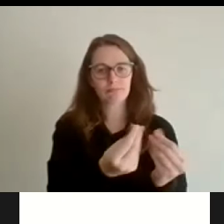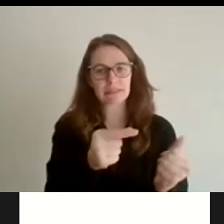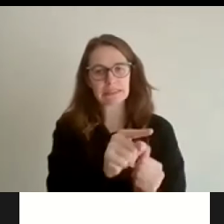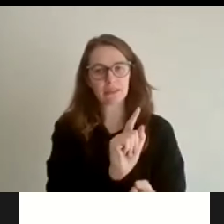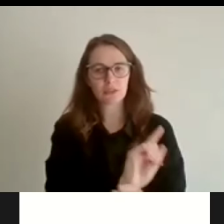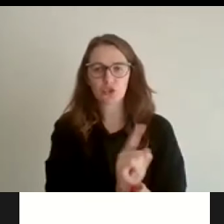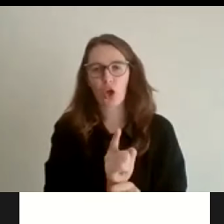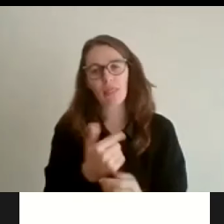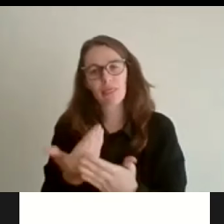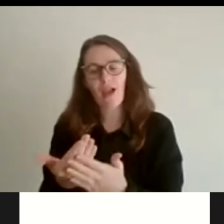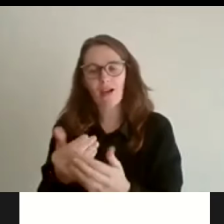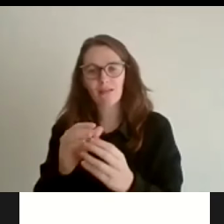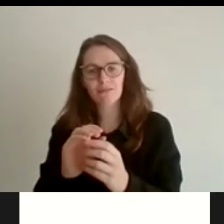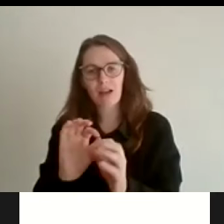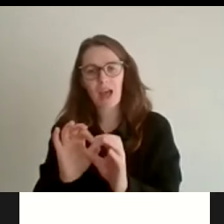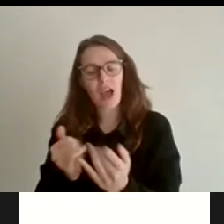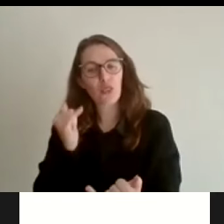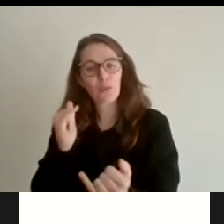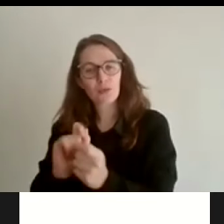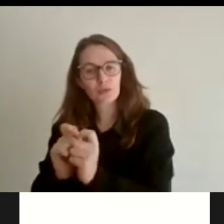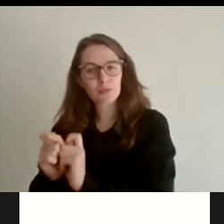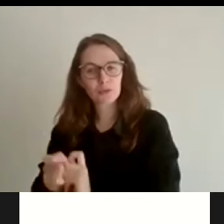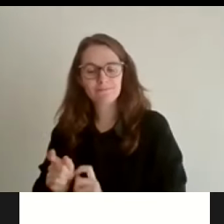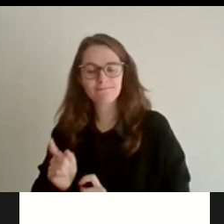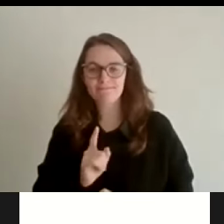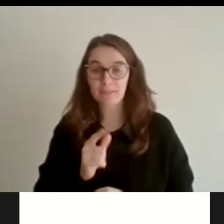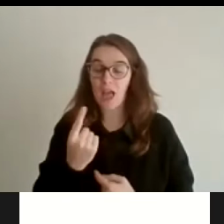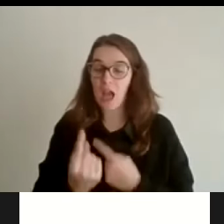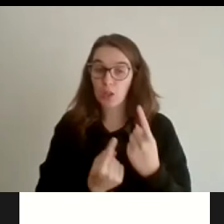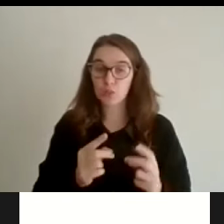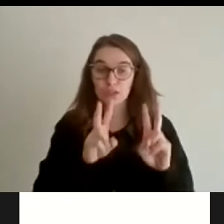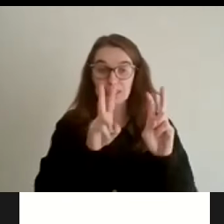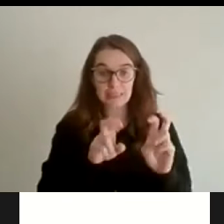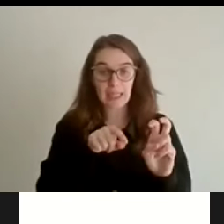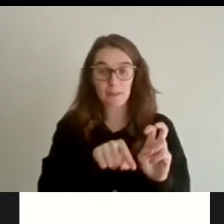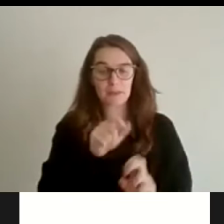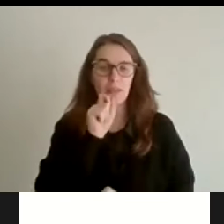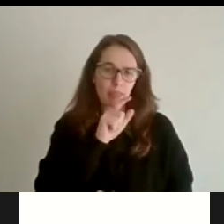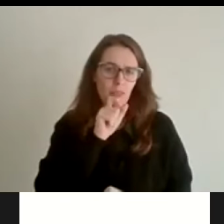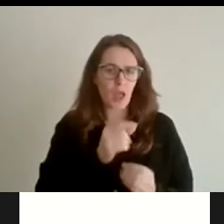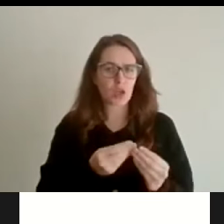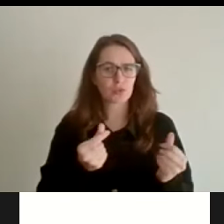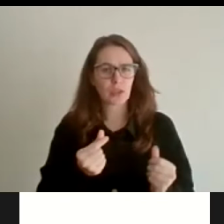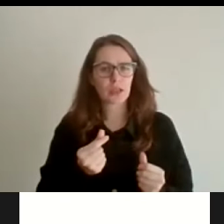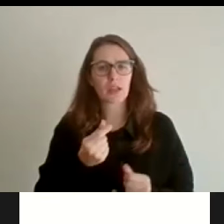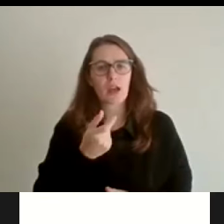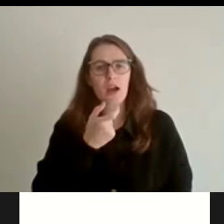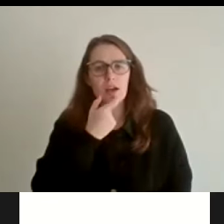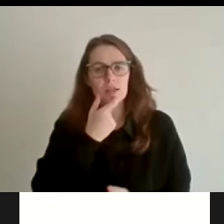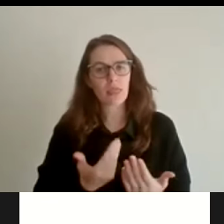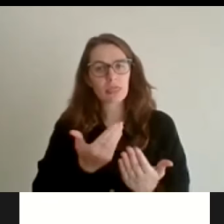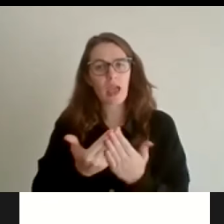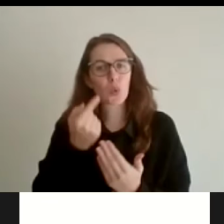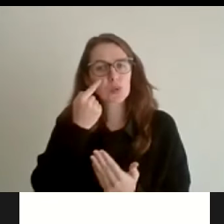well, some of these issues can be very well solved by providing more knowledge